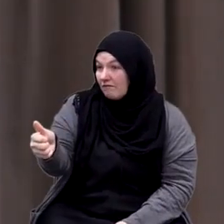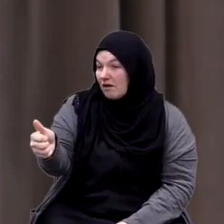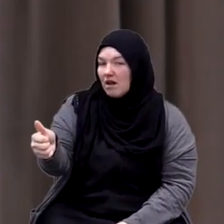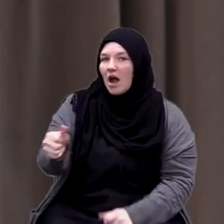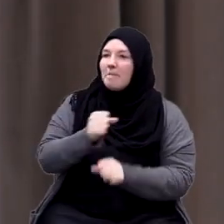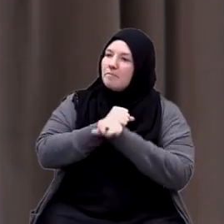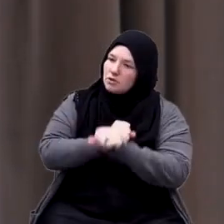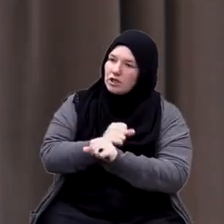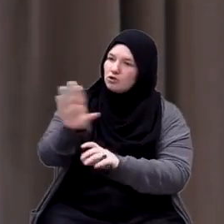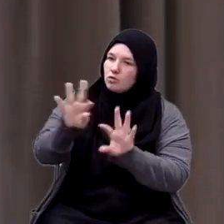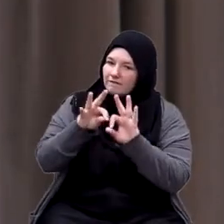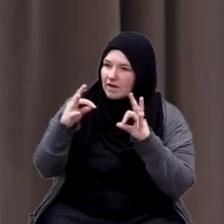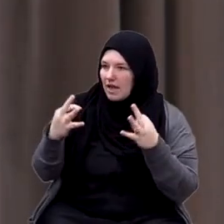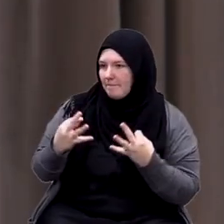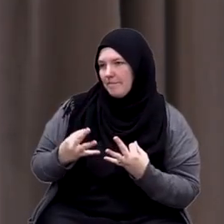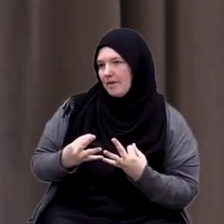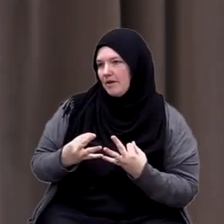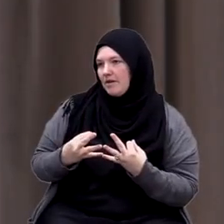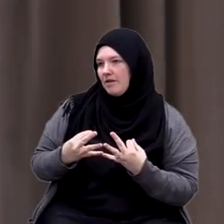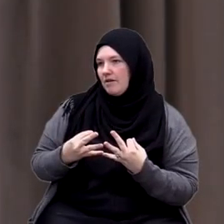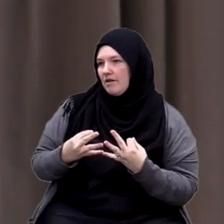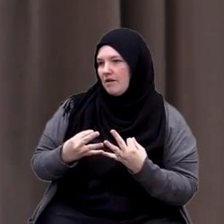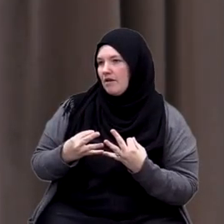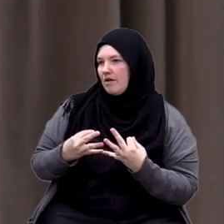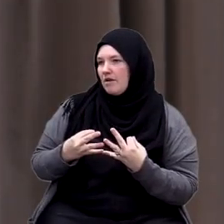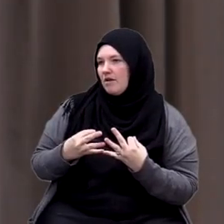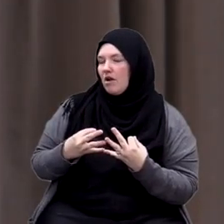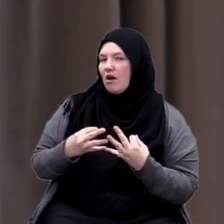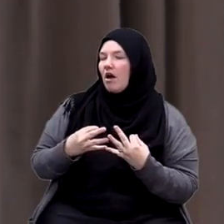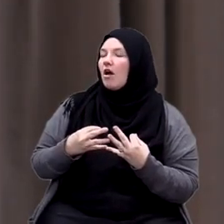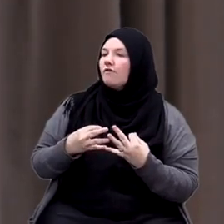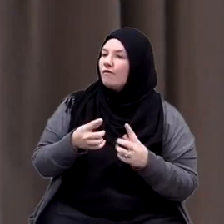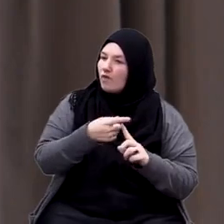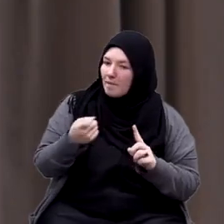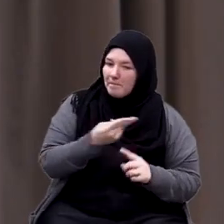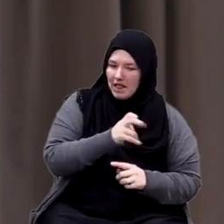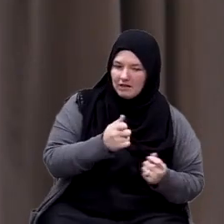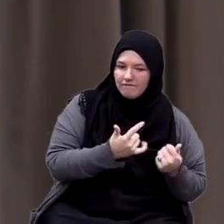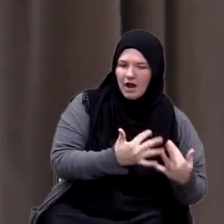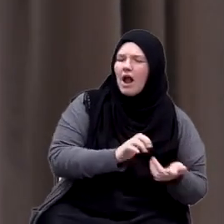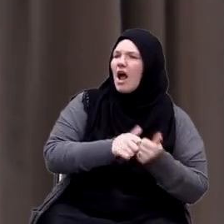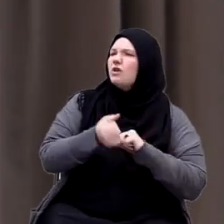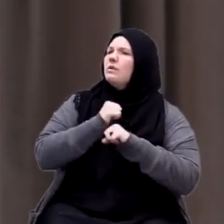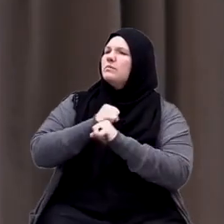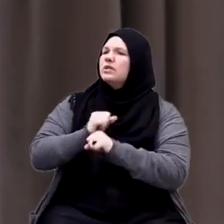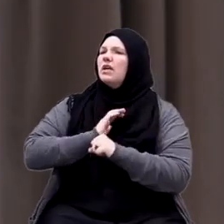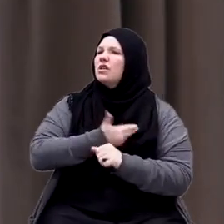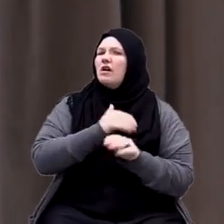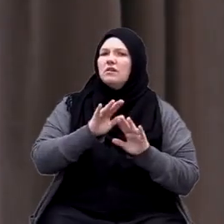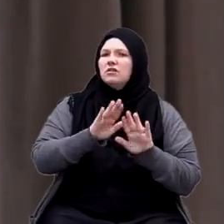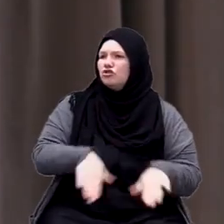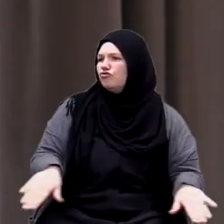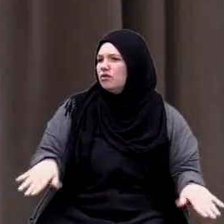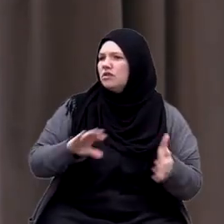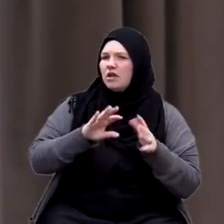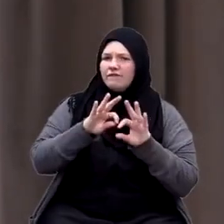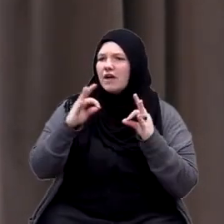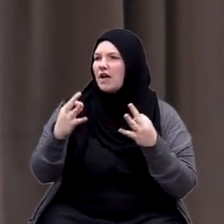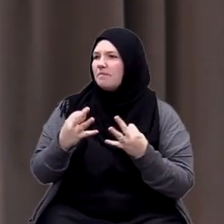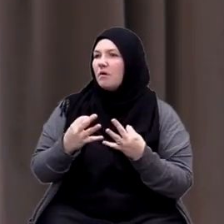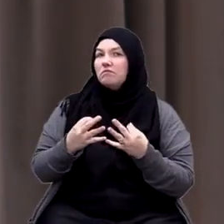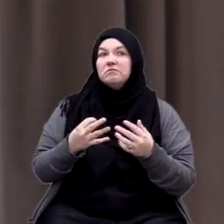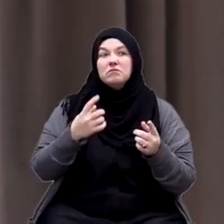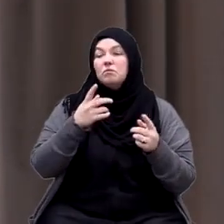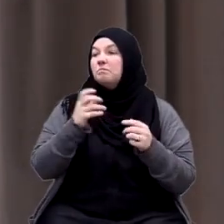your family from hellfire. How do we protect them? If we say, he is